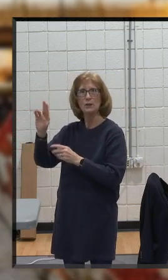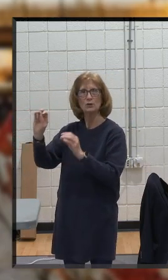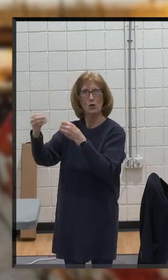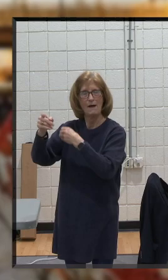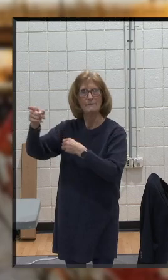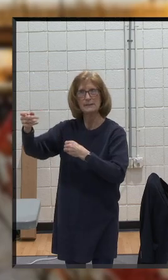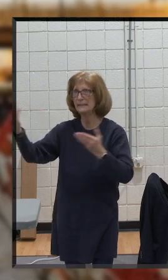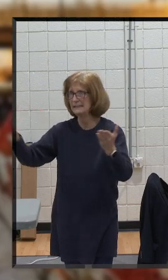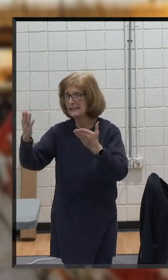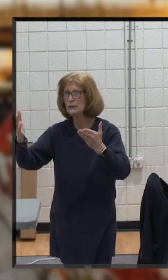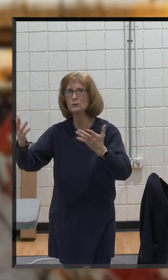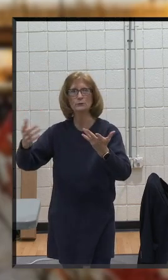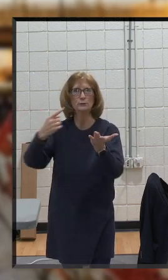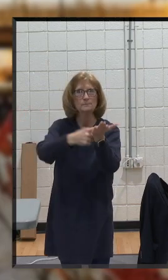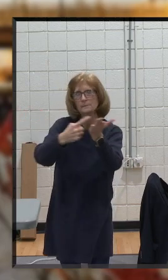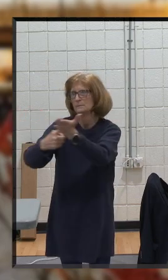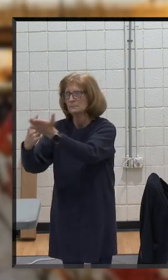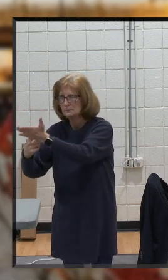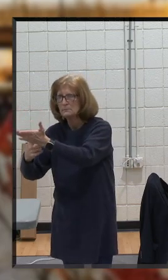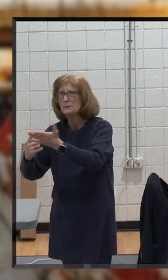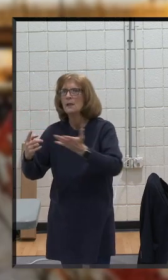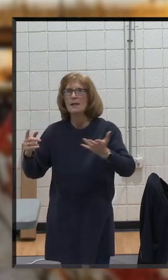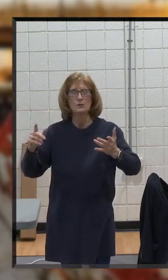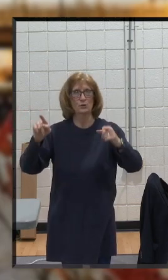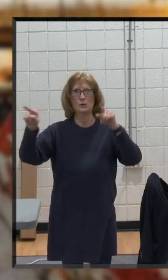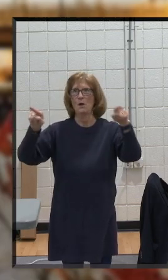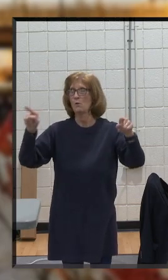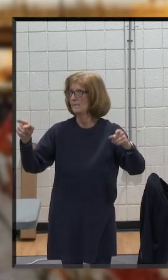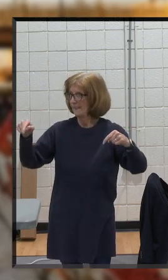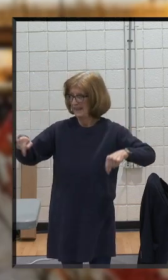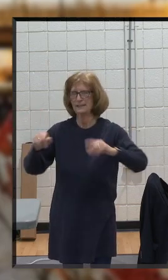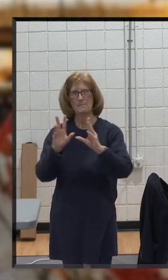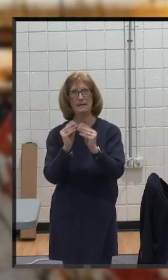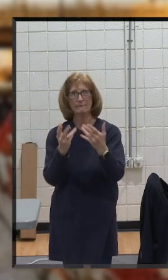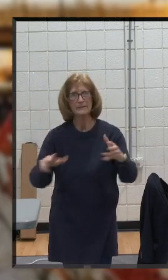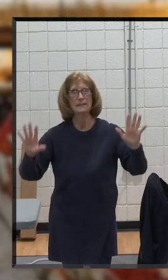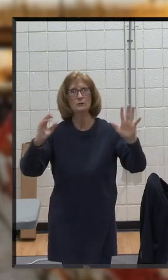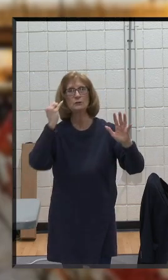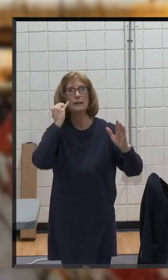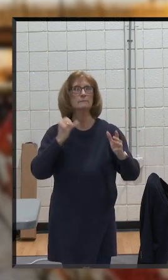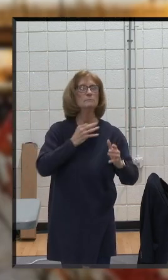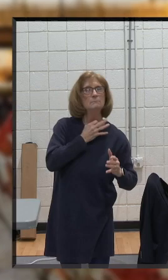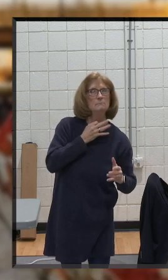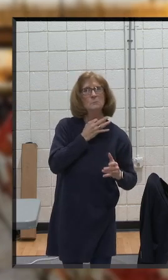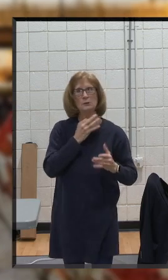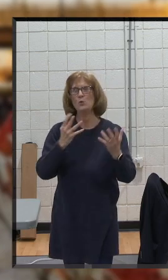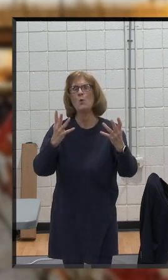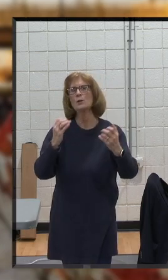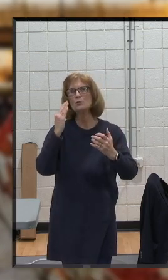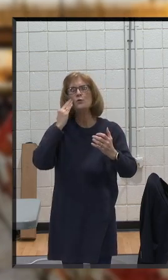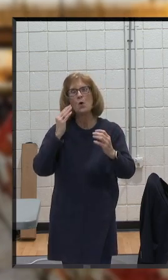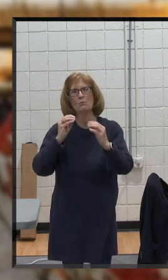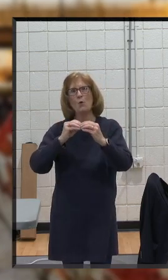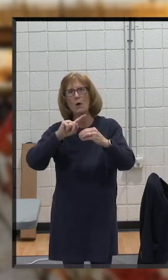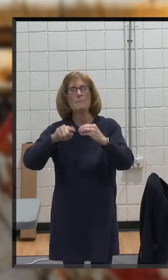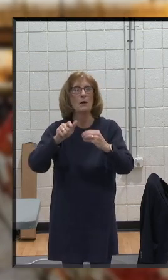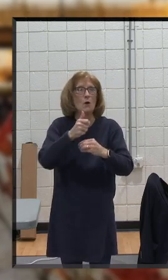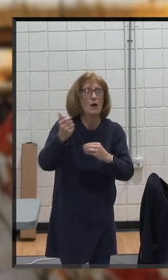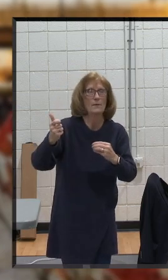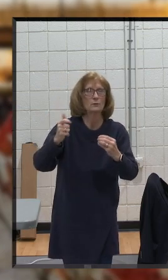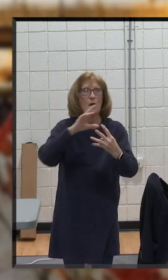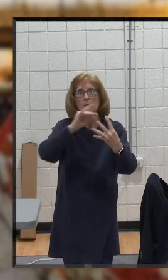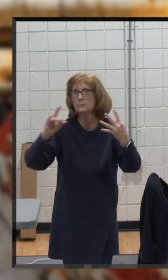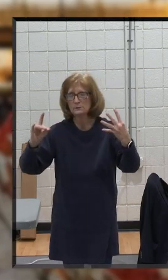about the Learn and Earn program. So after the meeting, if folks are interested in any of those resources, I would encourage folks